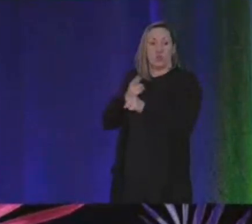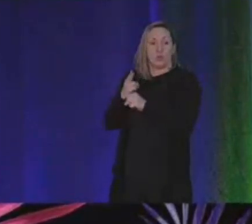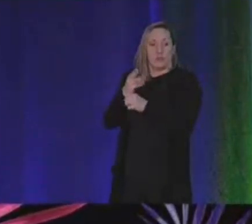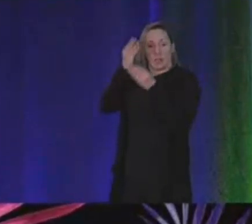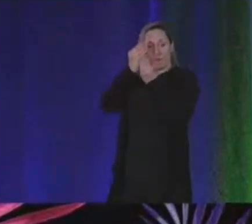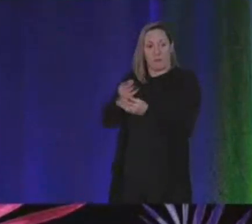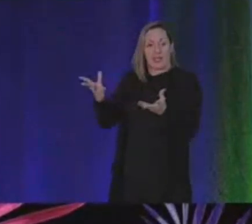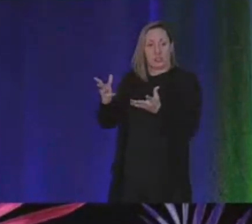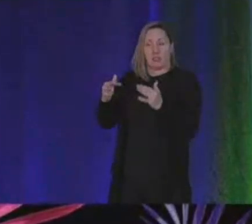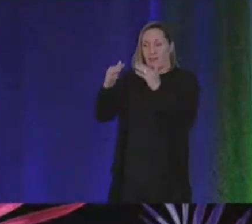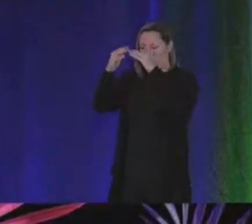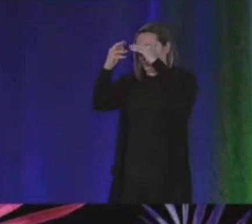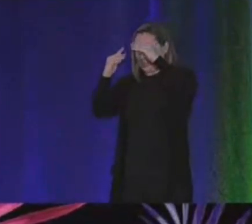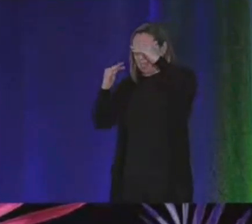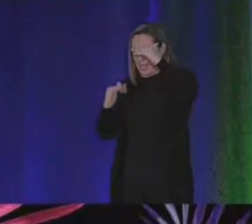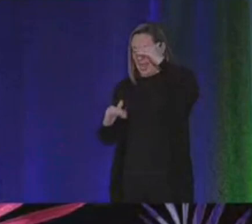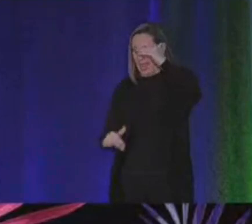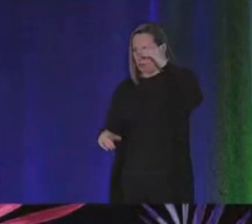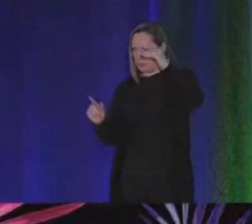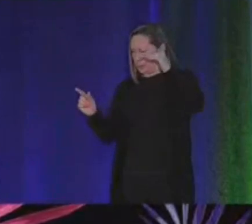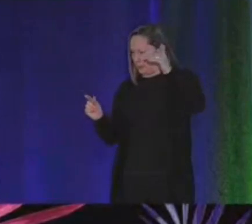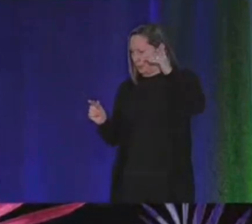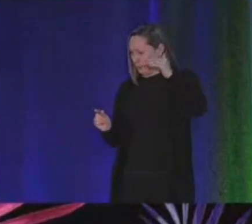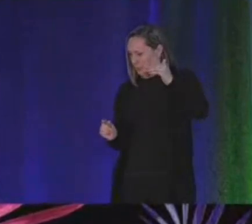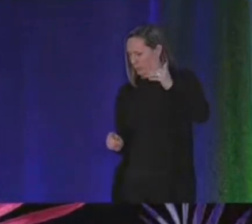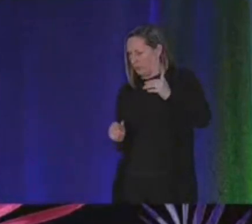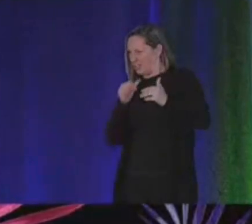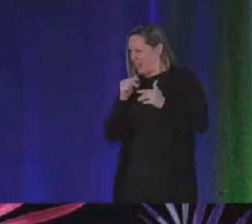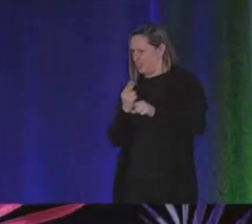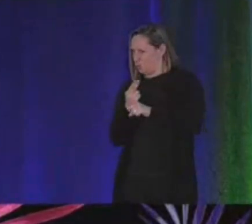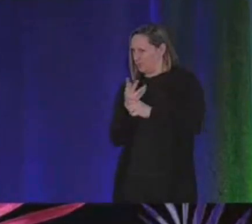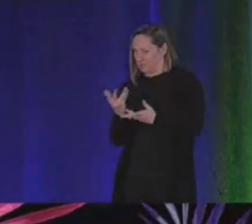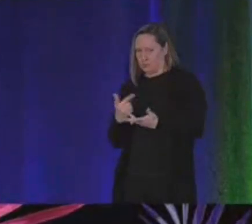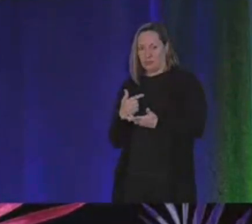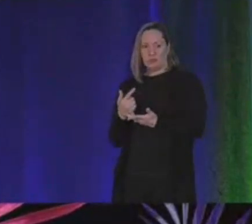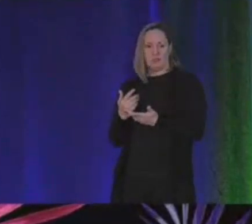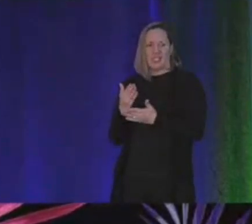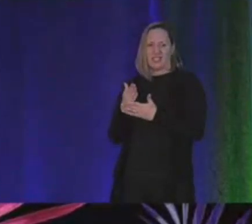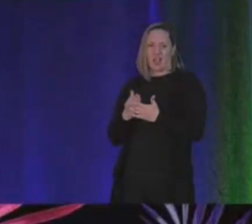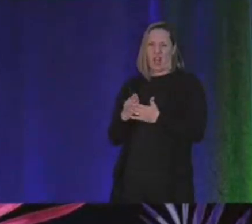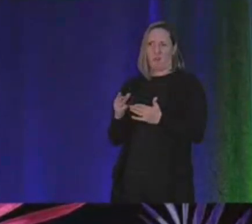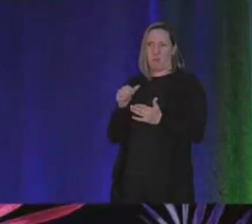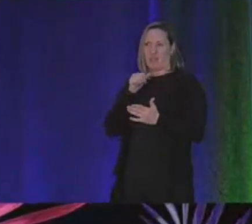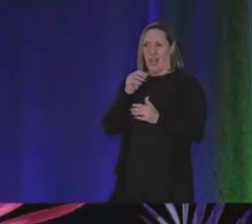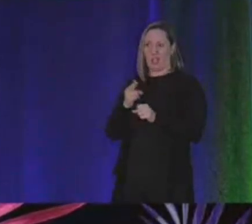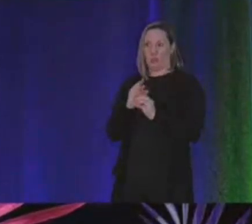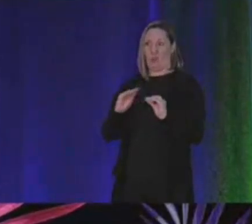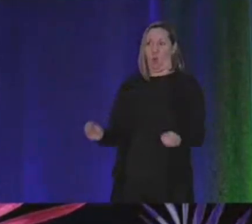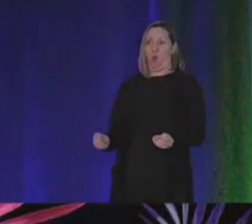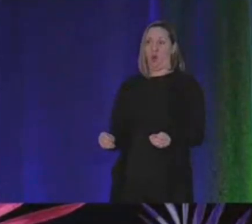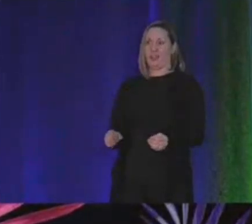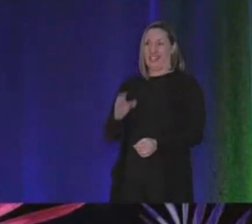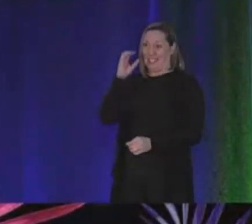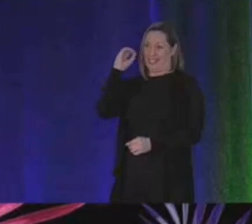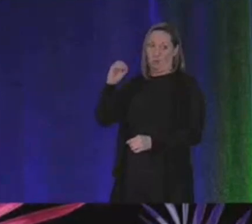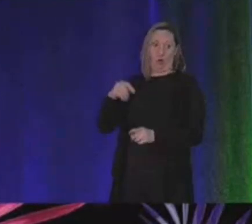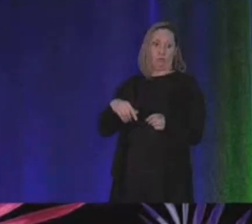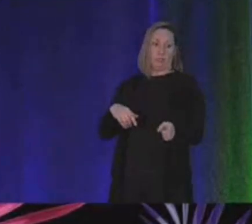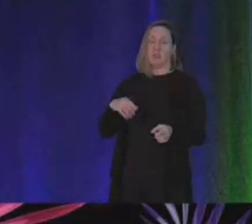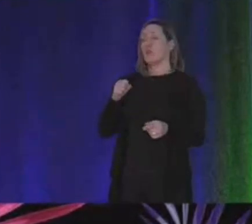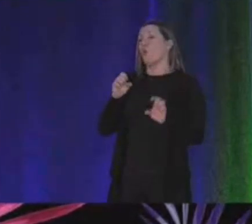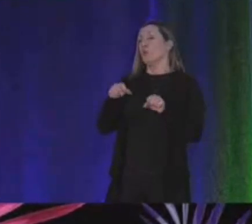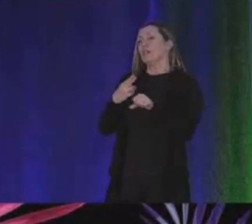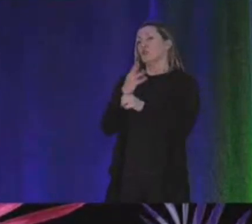if you go down the list, you can see all these like lesser used components, and some of them are not used at all, like 0 times used. So we can